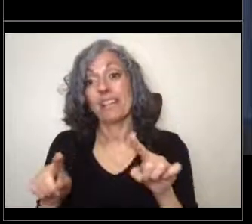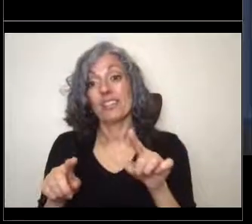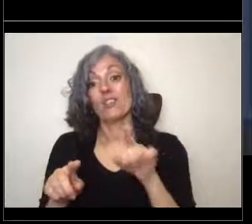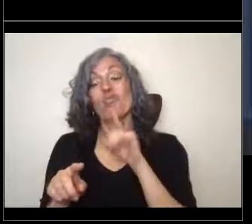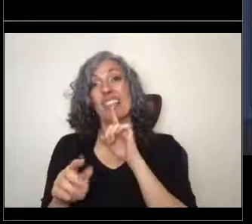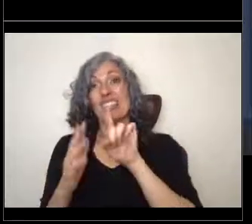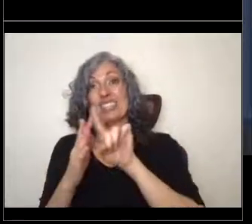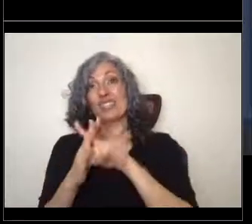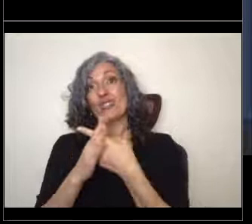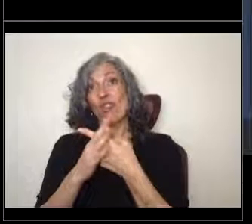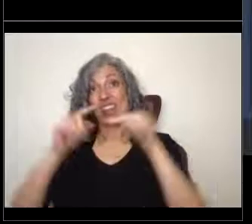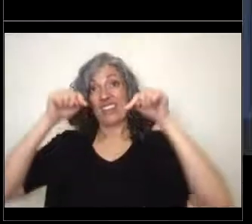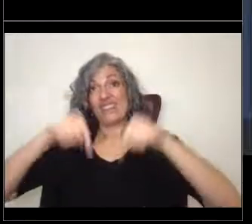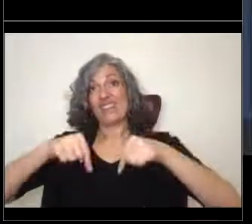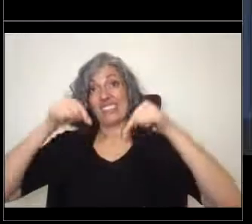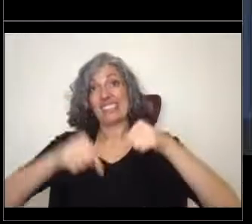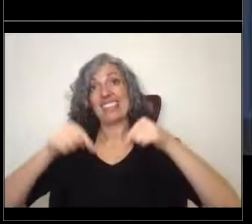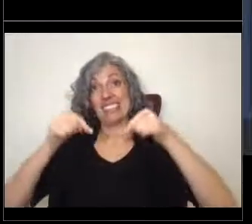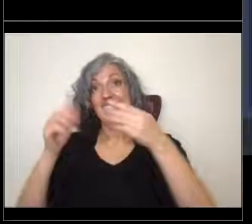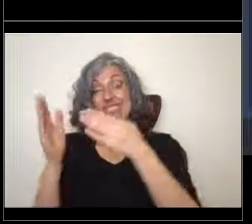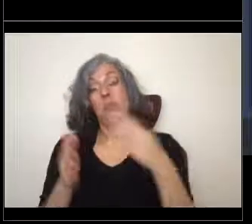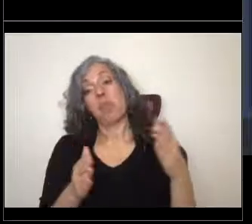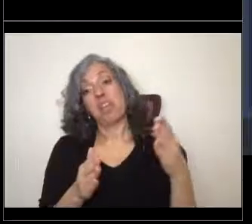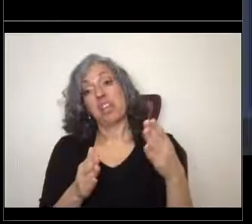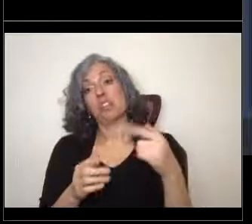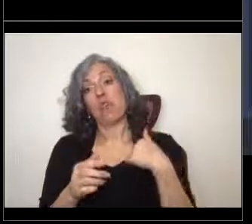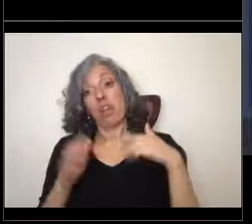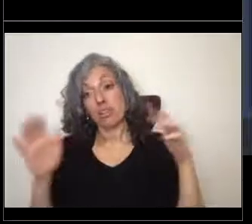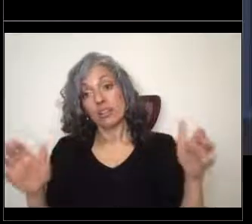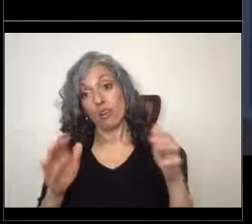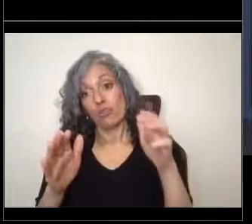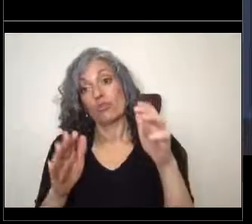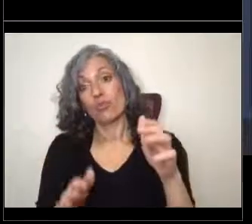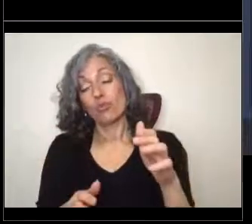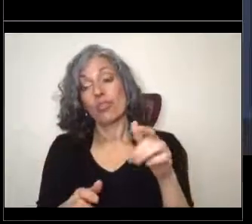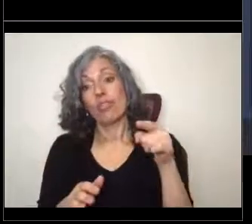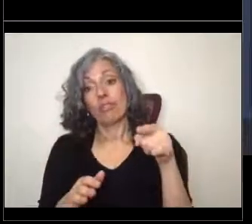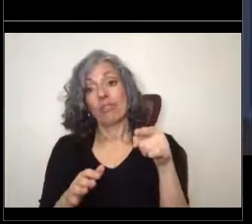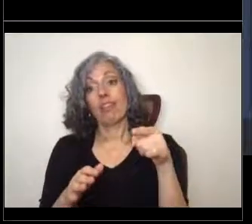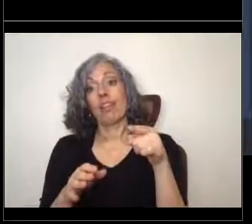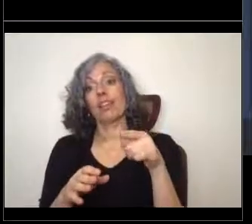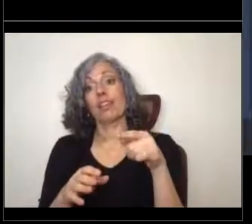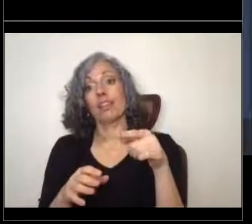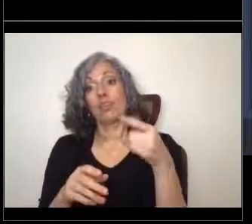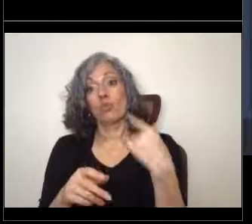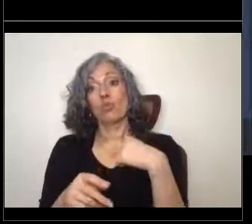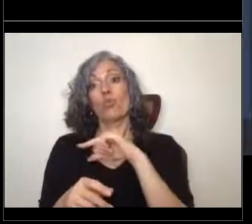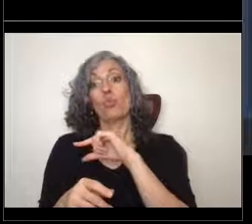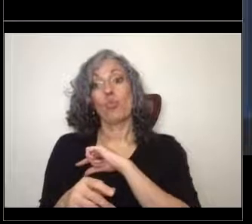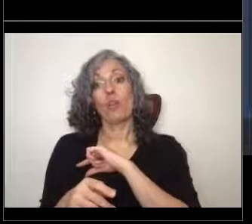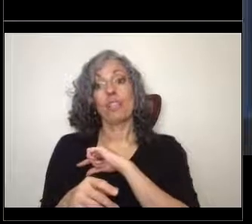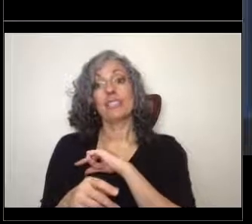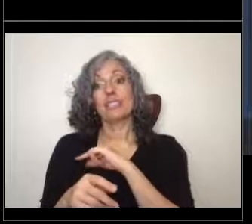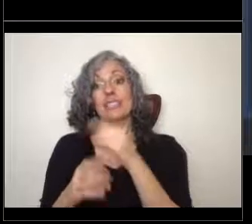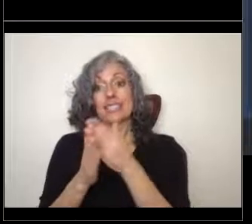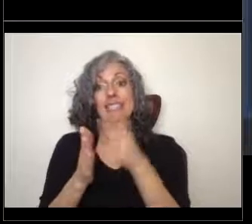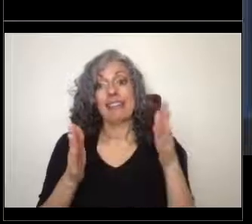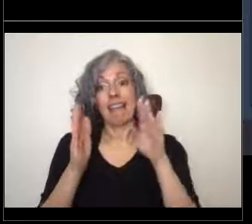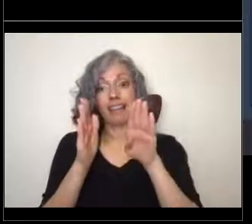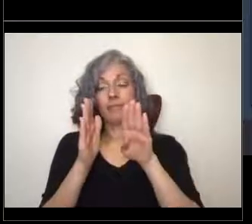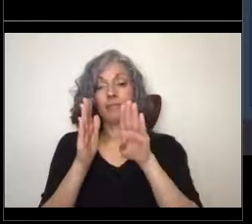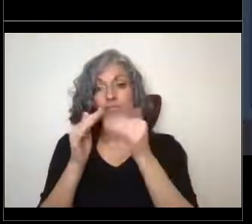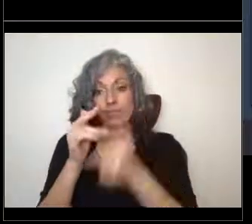one. So I would urge, if I may, that the quantitative side be significantly increased and that you